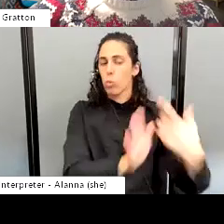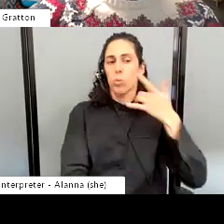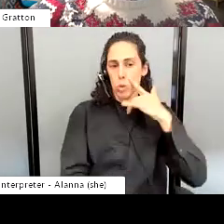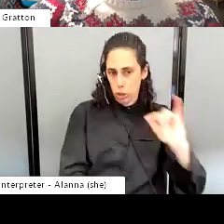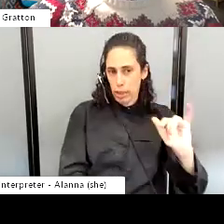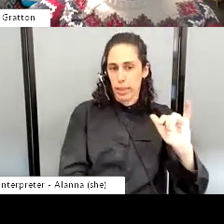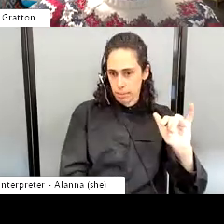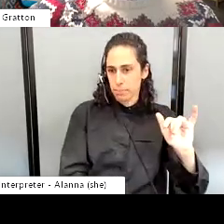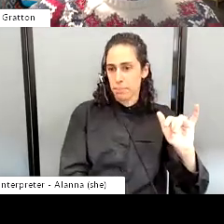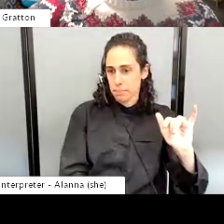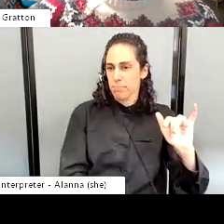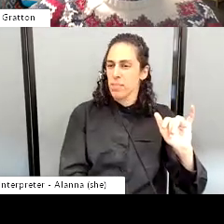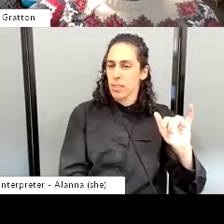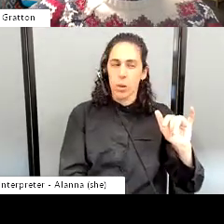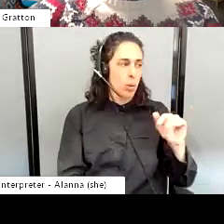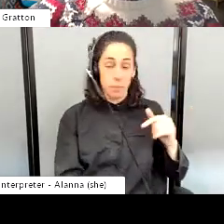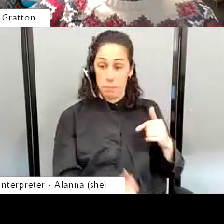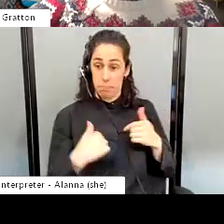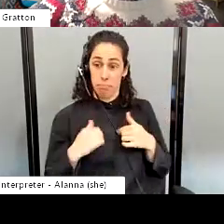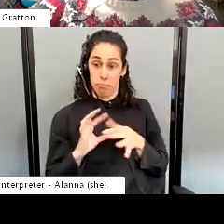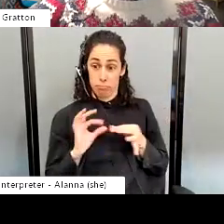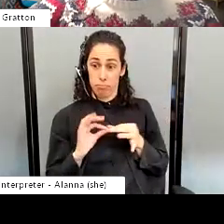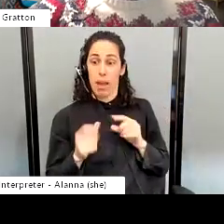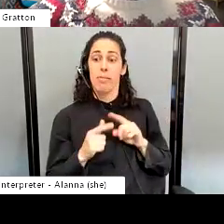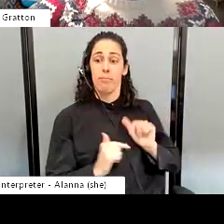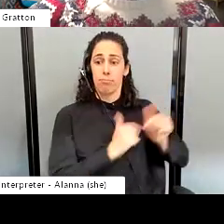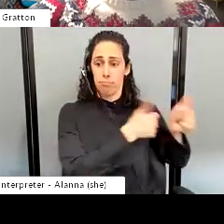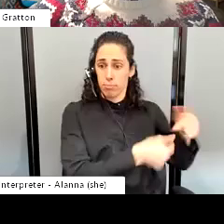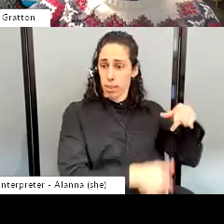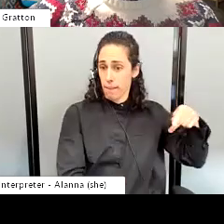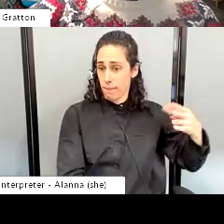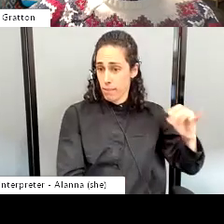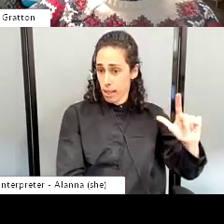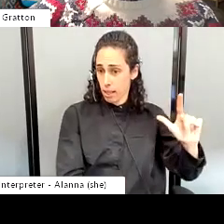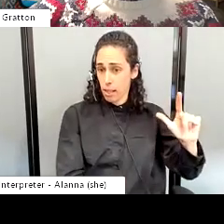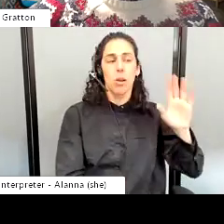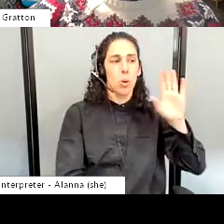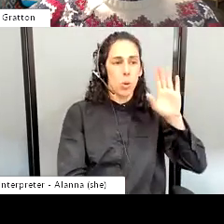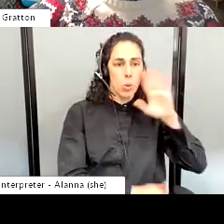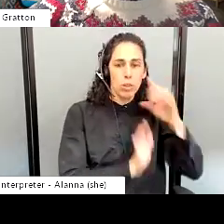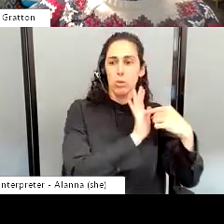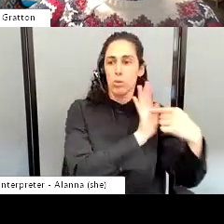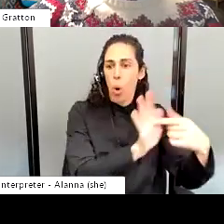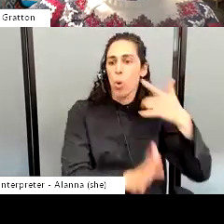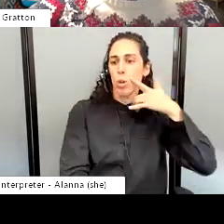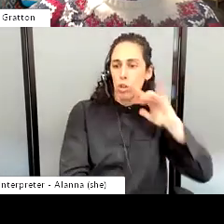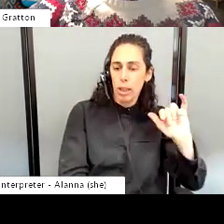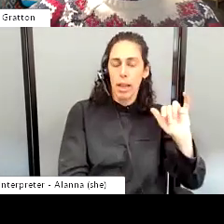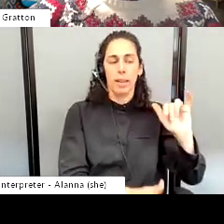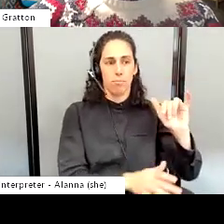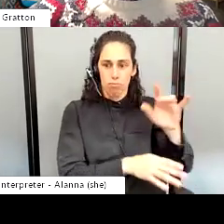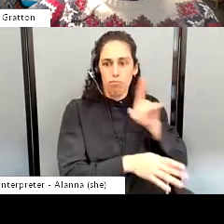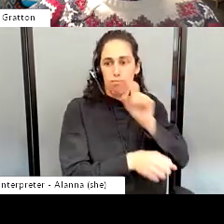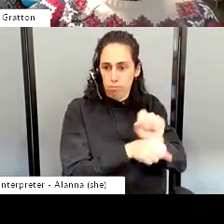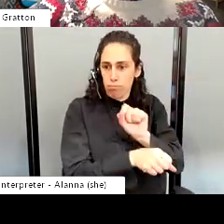with Phil, we're going to show you lots of fun ways that you can use this to really bring something different into your life. So first